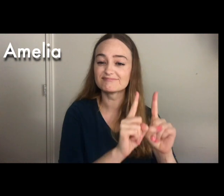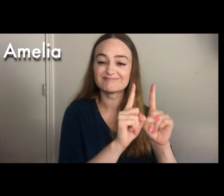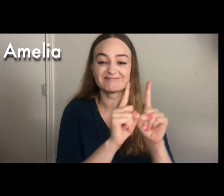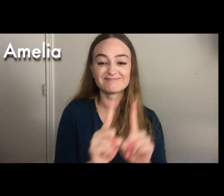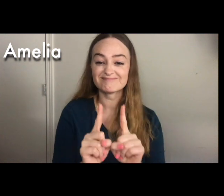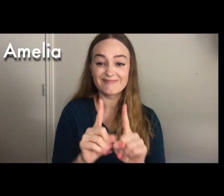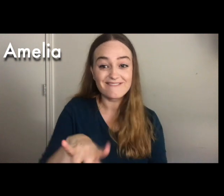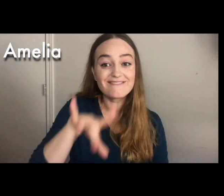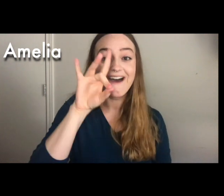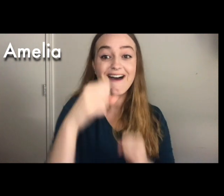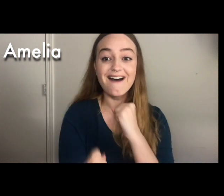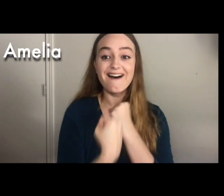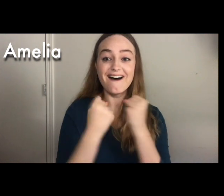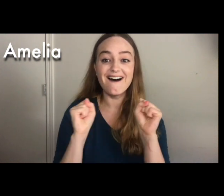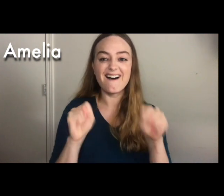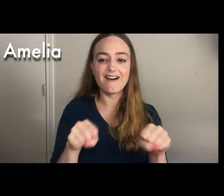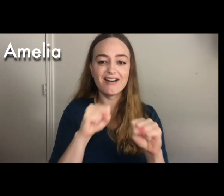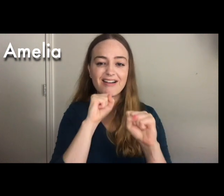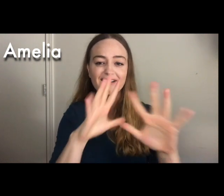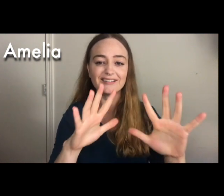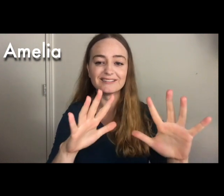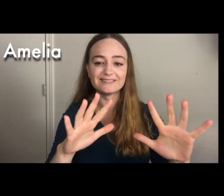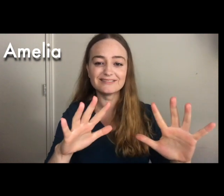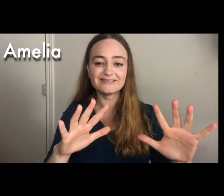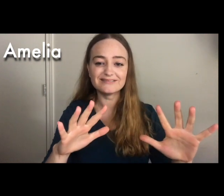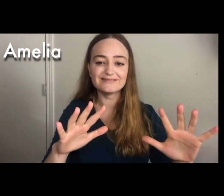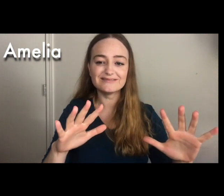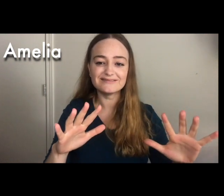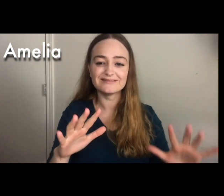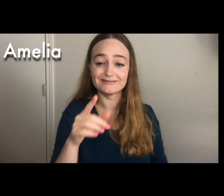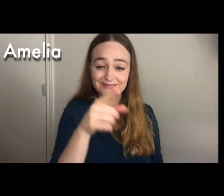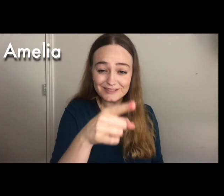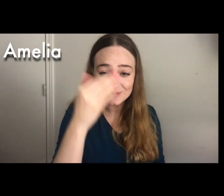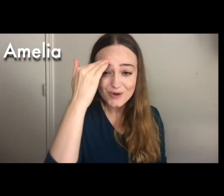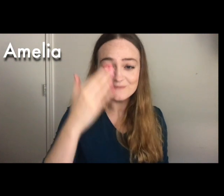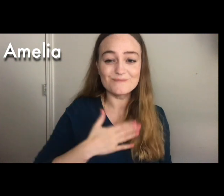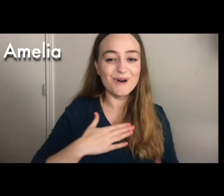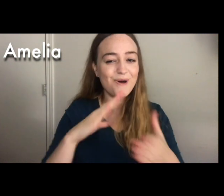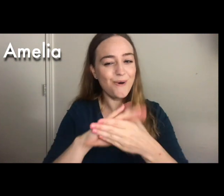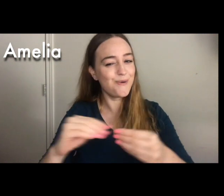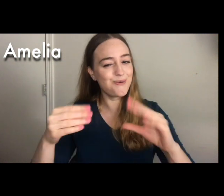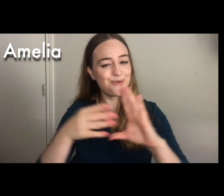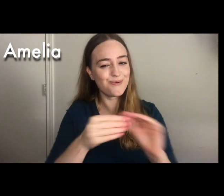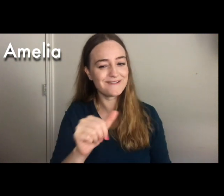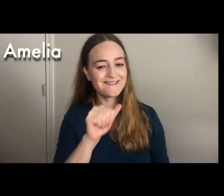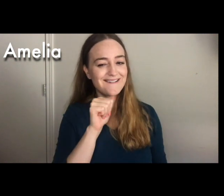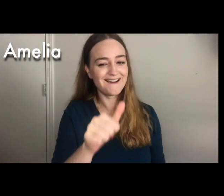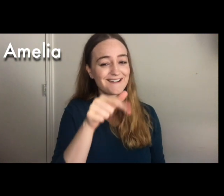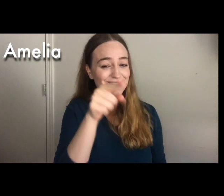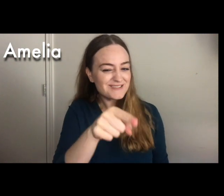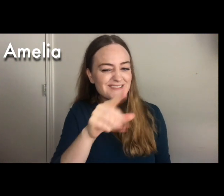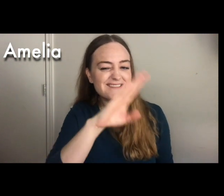as right on, babe. You won't find another as straight up, dear. You've never seen hell that's as fresh